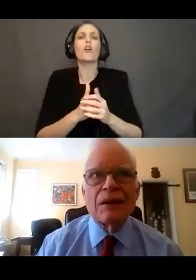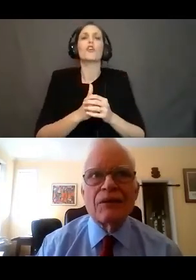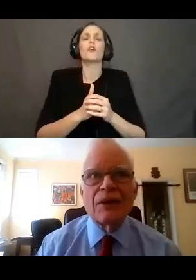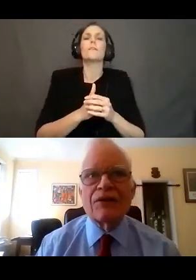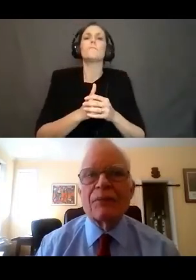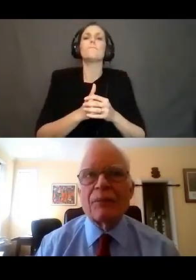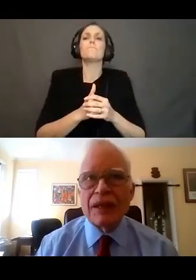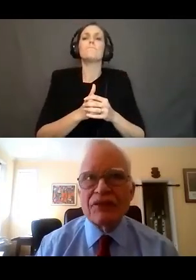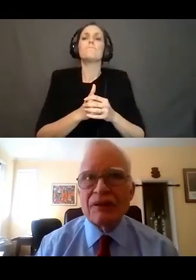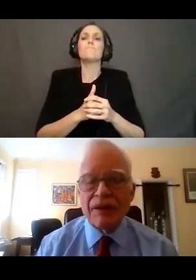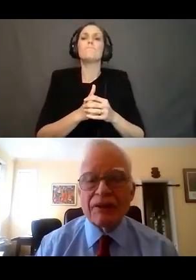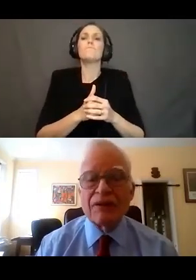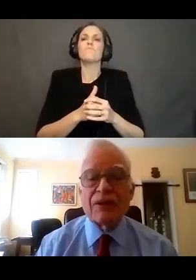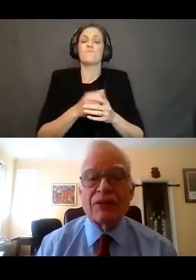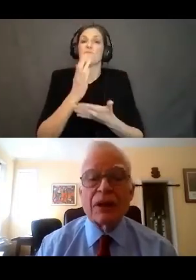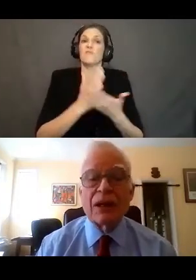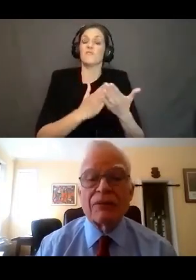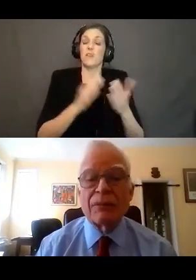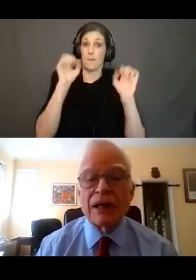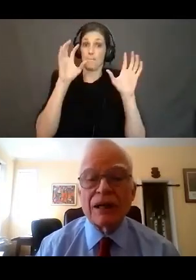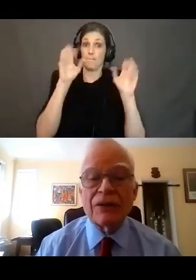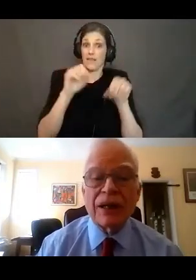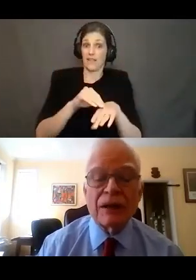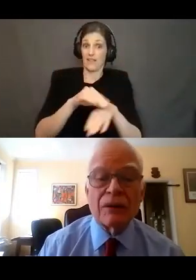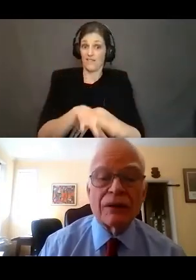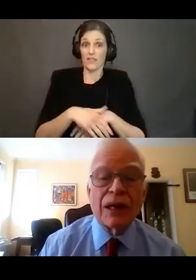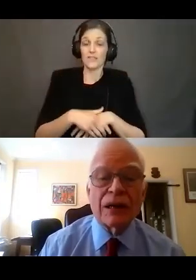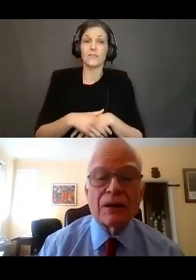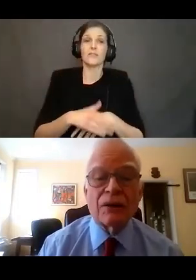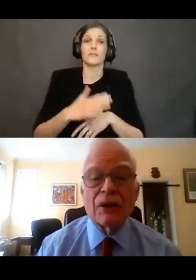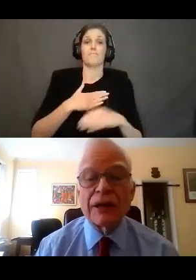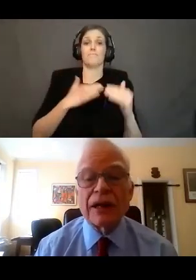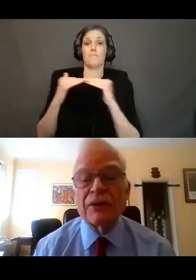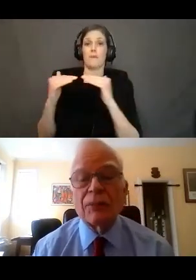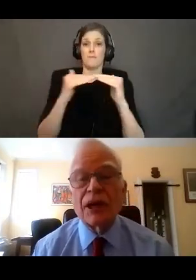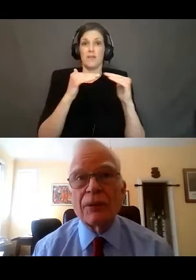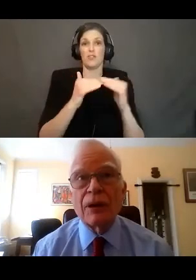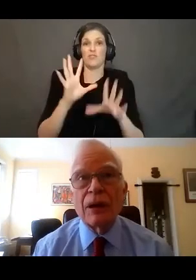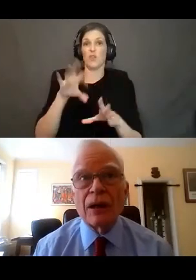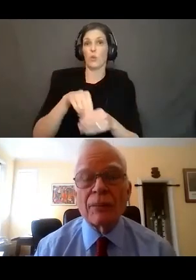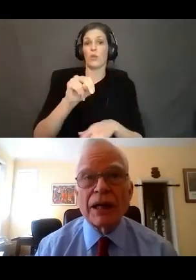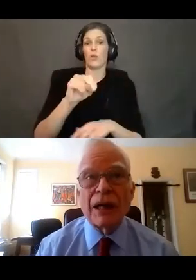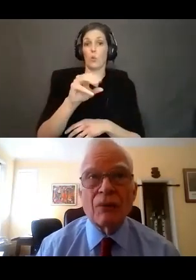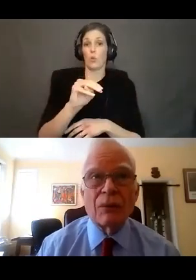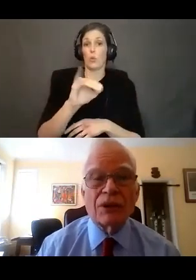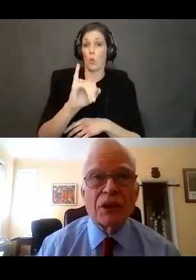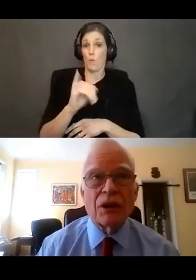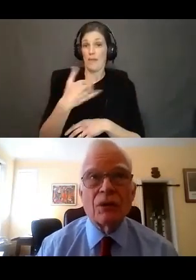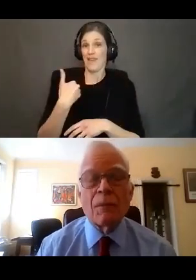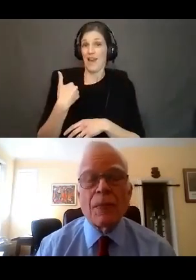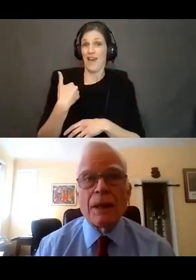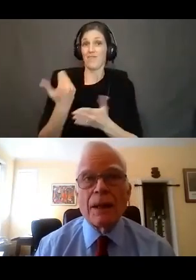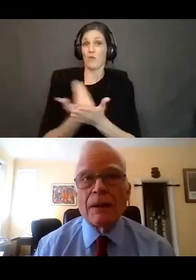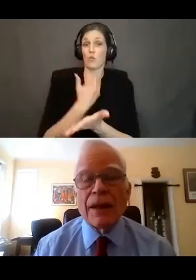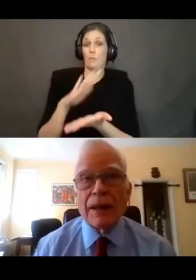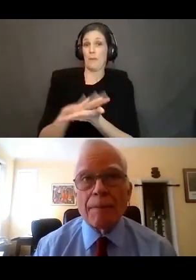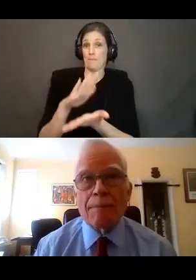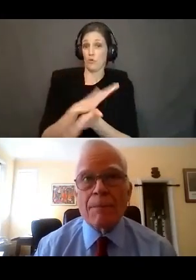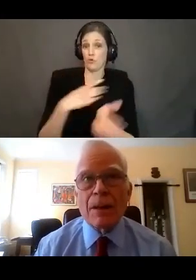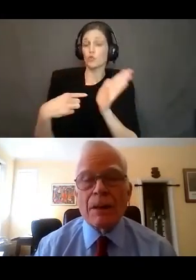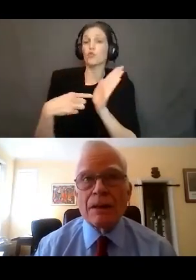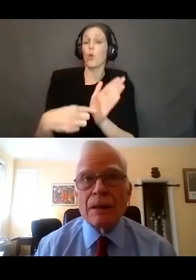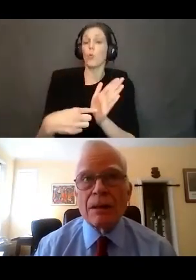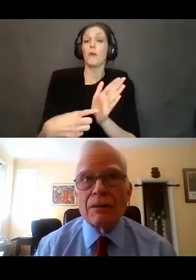And there's some amazing effects of this. We have, my colleagues and I, including Takako Nomi, have a new paper coming out where we show